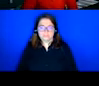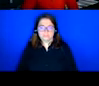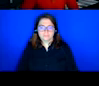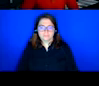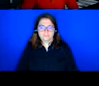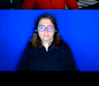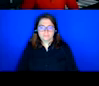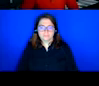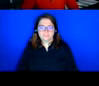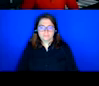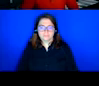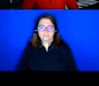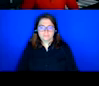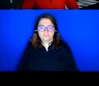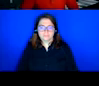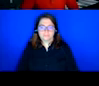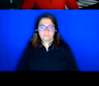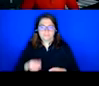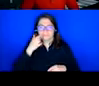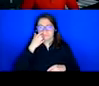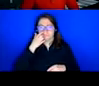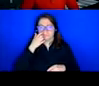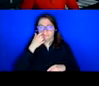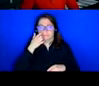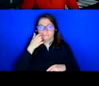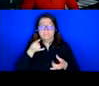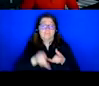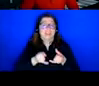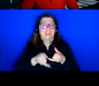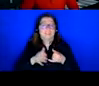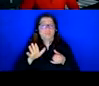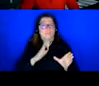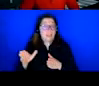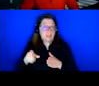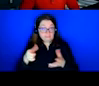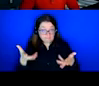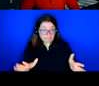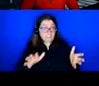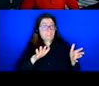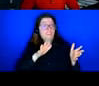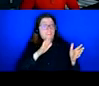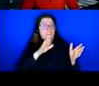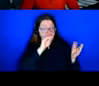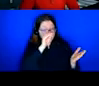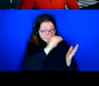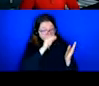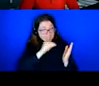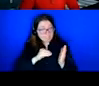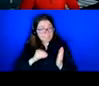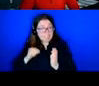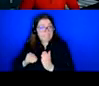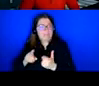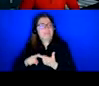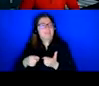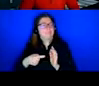And then lastly, when you complete your plan, share it. Sometimes, people work on something and they